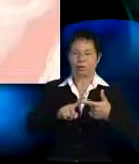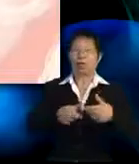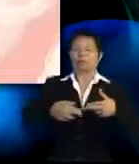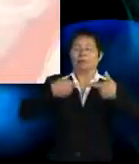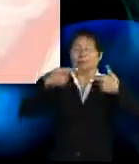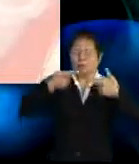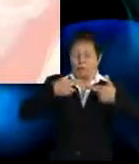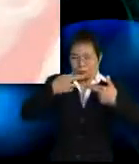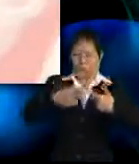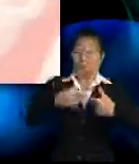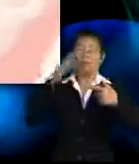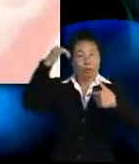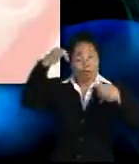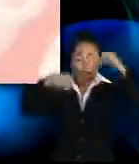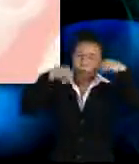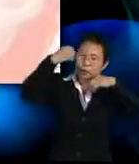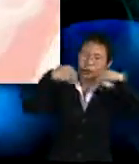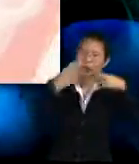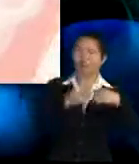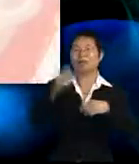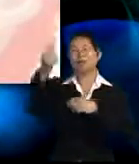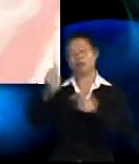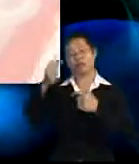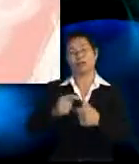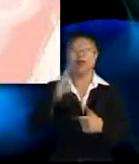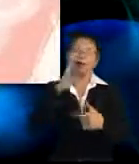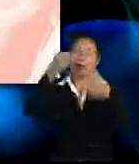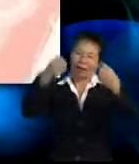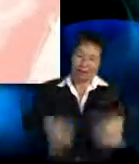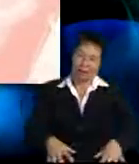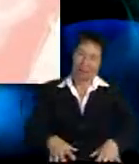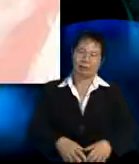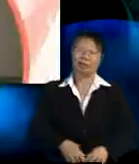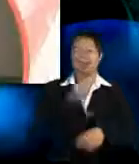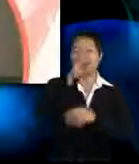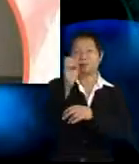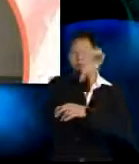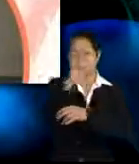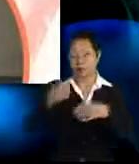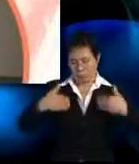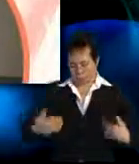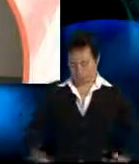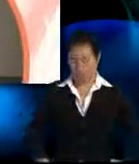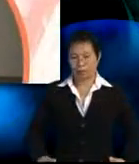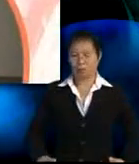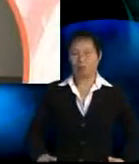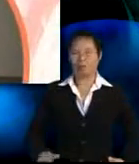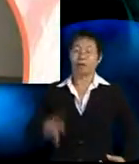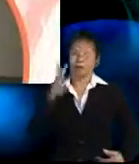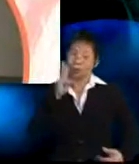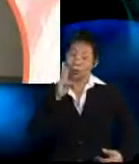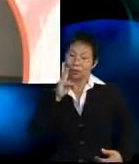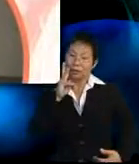respiration, sweating, and urination. Do you know that about 70% of our body weight is